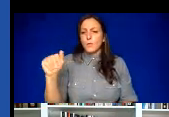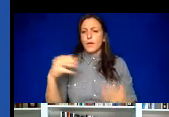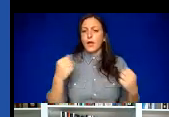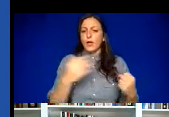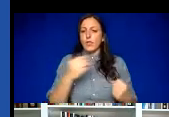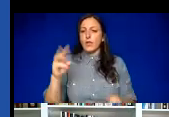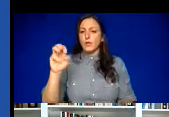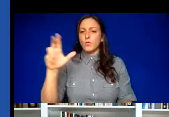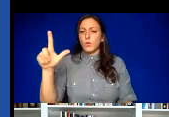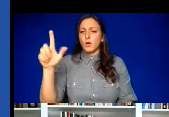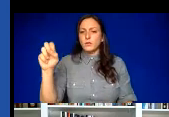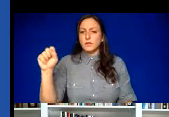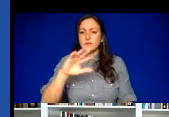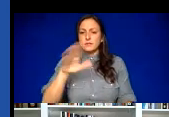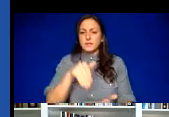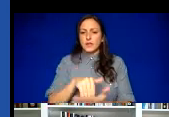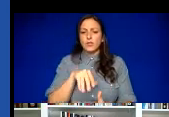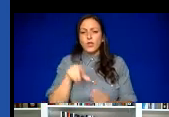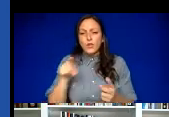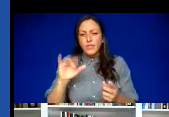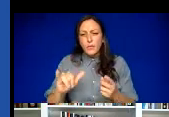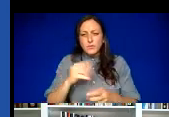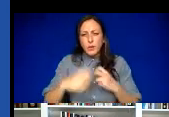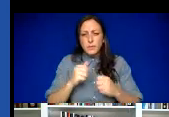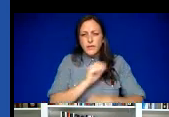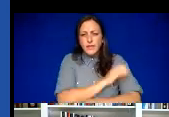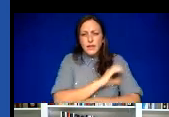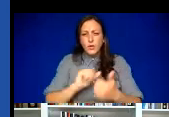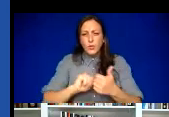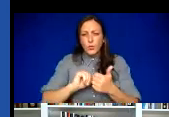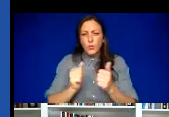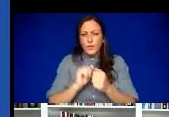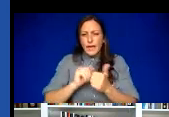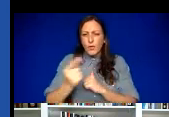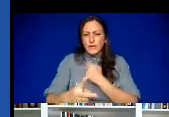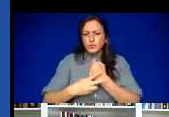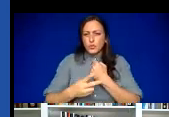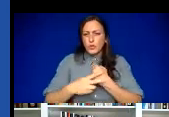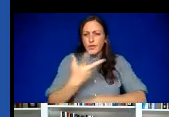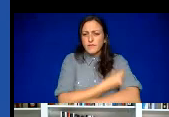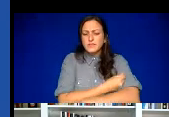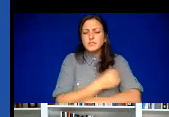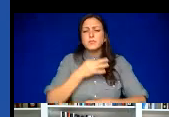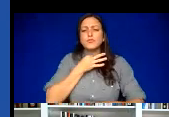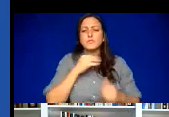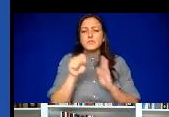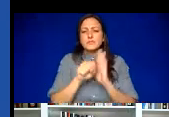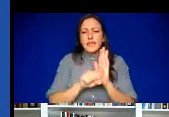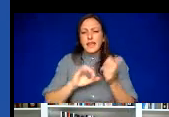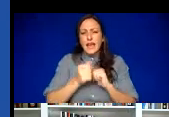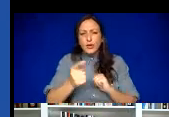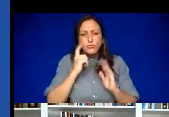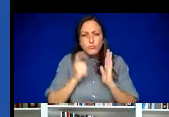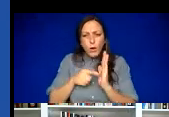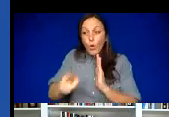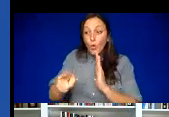were supposedly some problems with that clinic with how the vaccine was stored. So I'm wondering, how does the state find out that there are problems